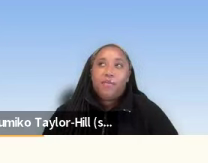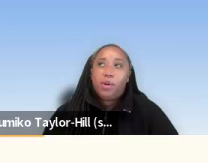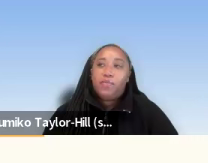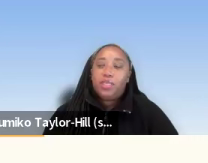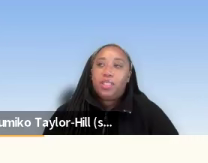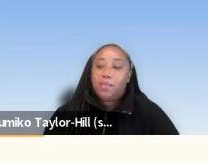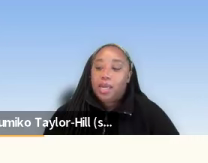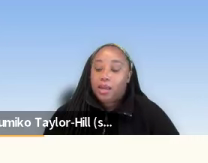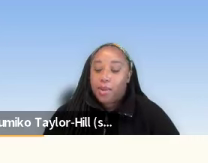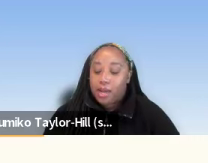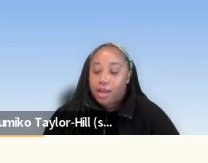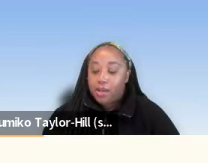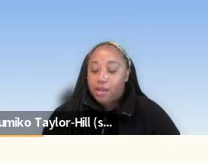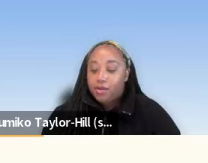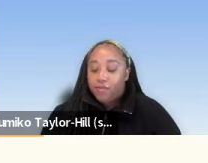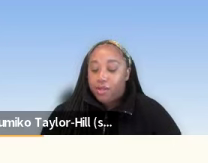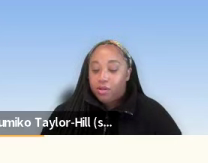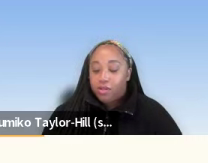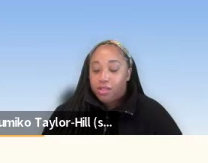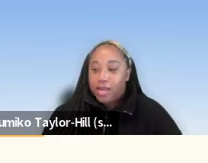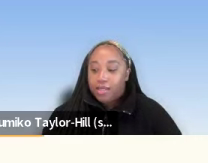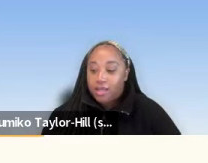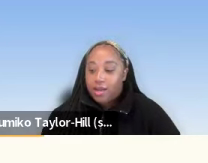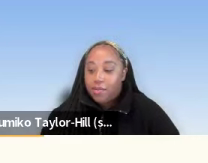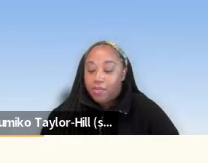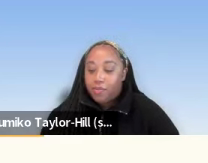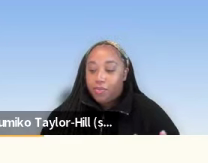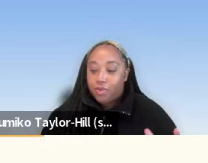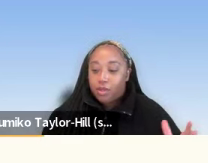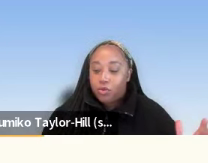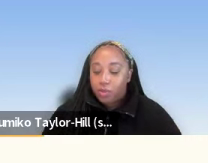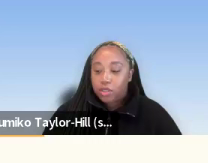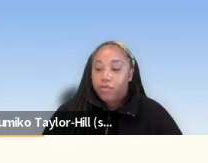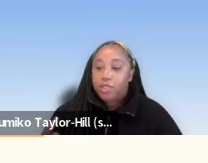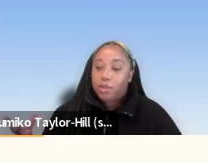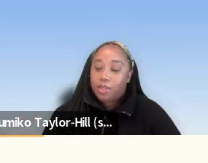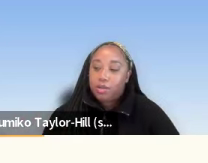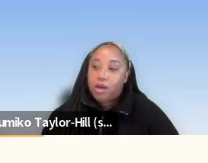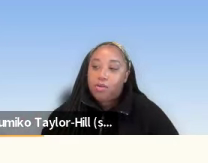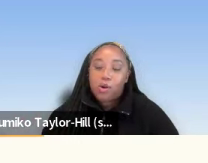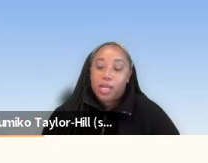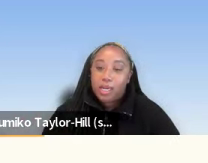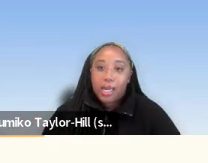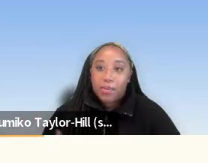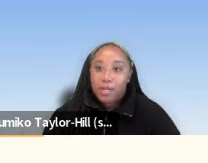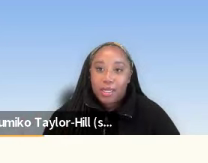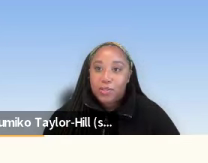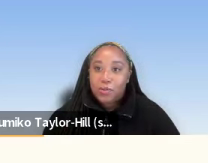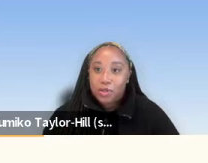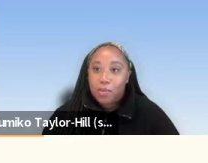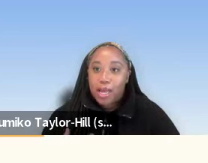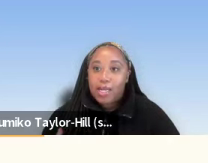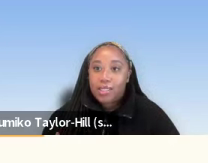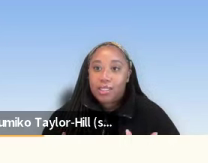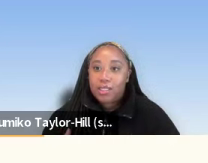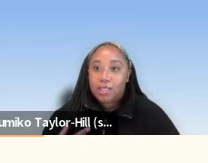folks, for whatever reason, may or may not feel that treatment services and mental health go hand in hand, but they